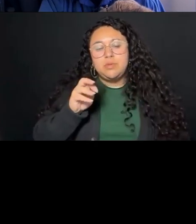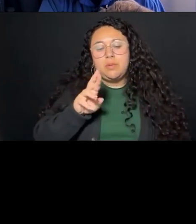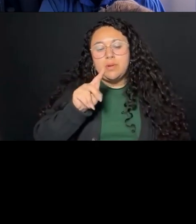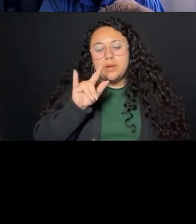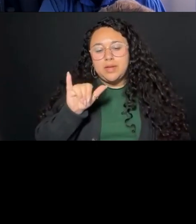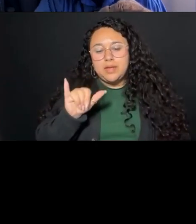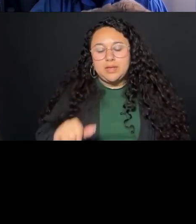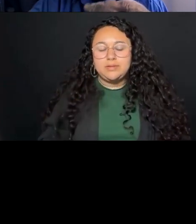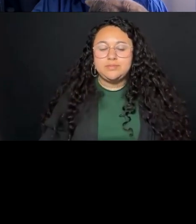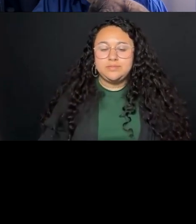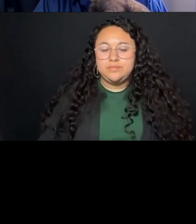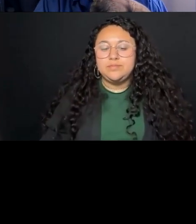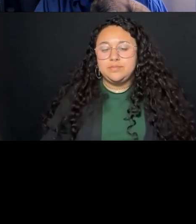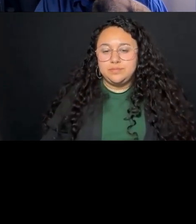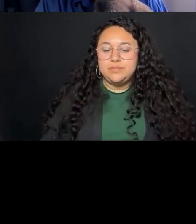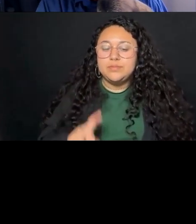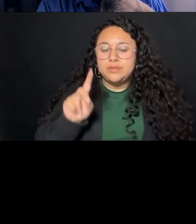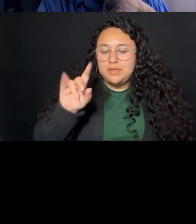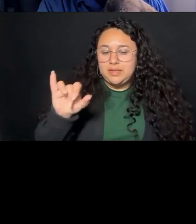So dysphoria, yep.